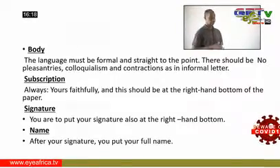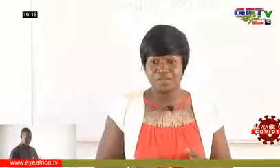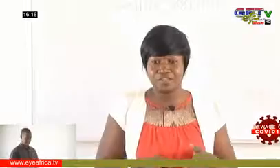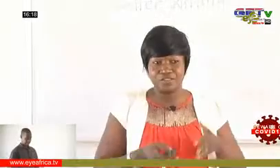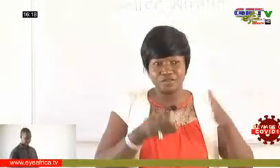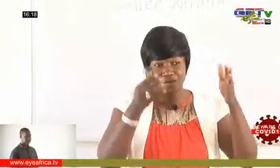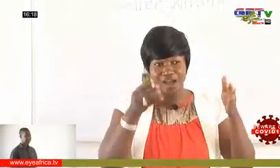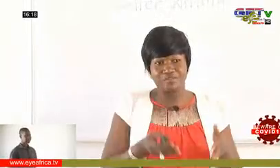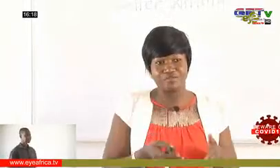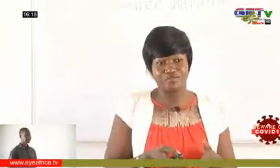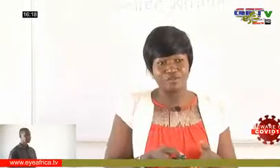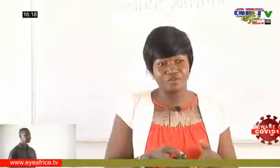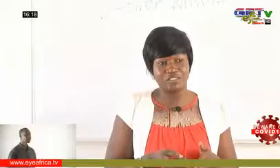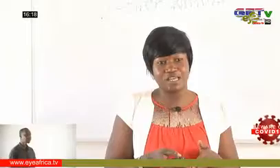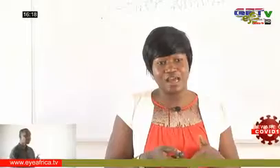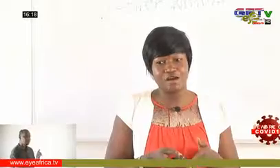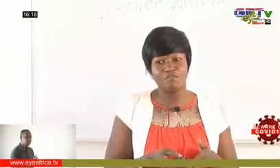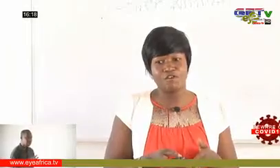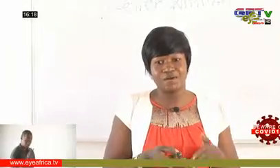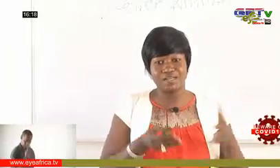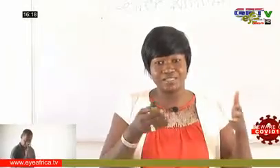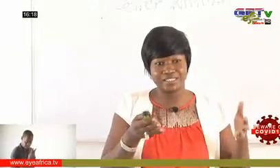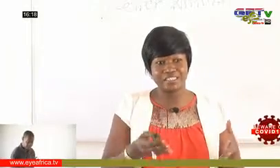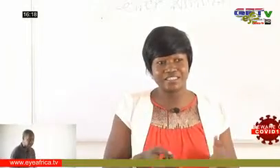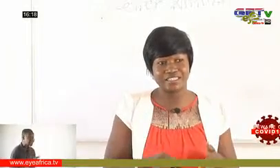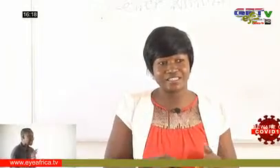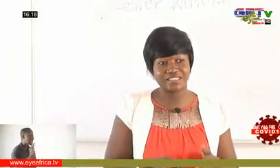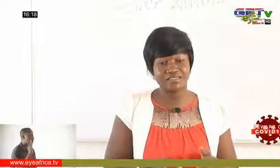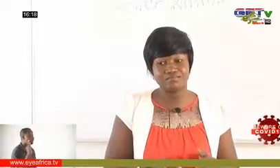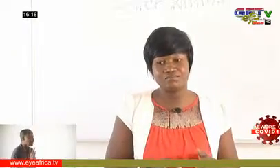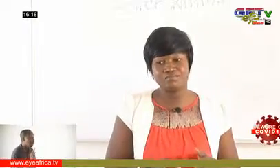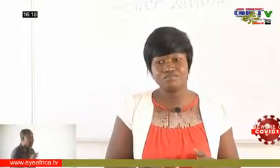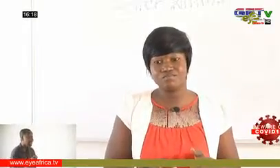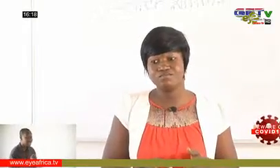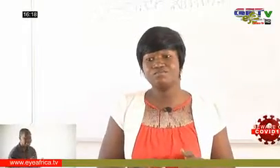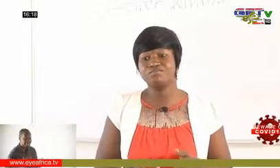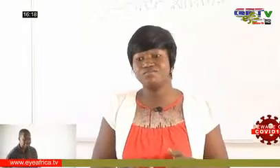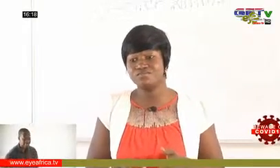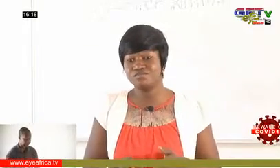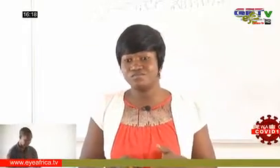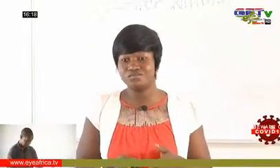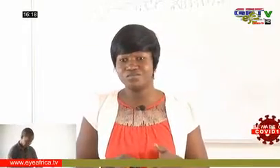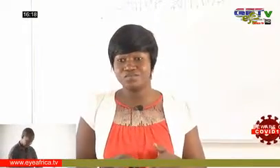Now, you have looked at how formal letter is written.